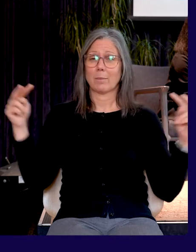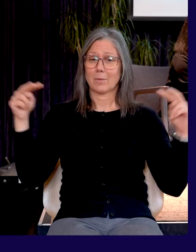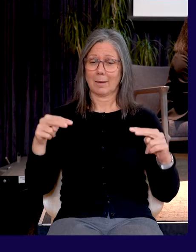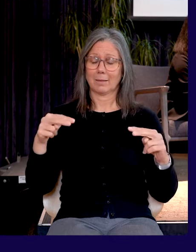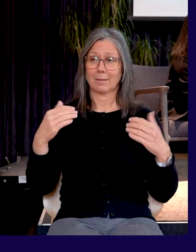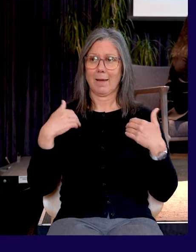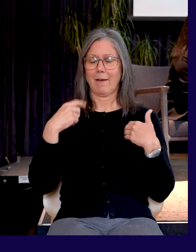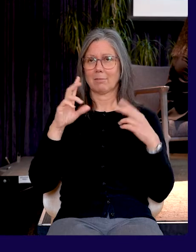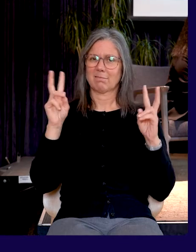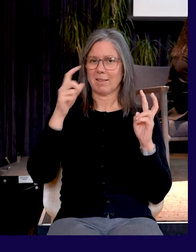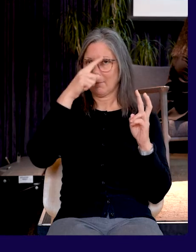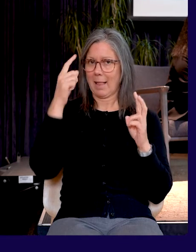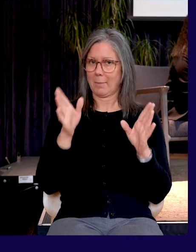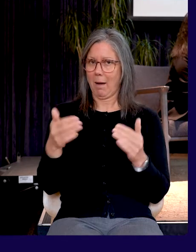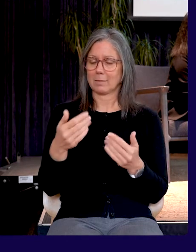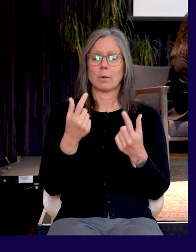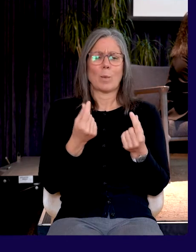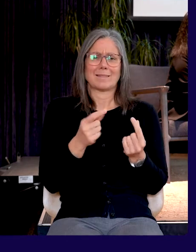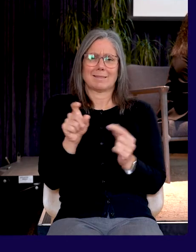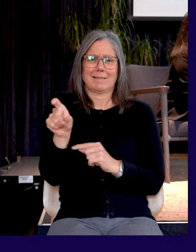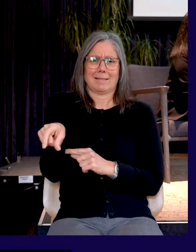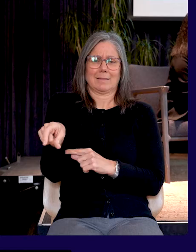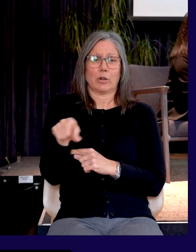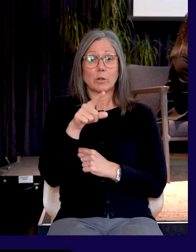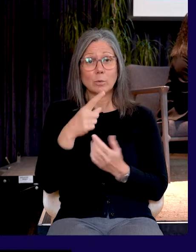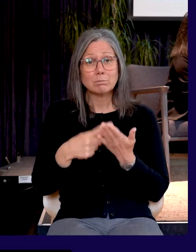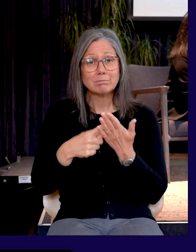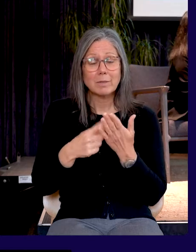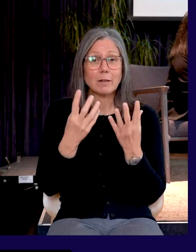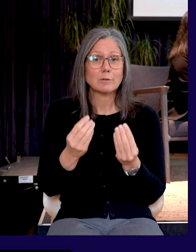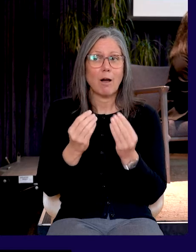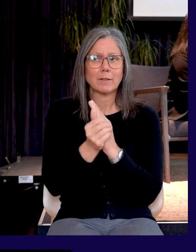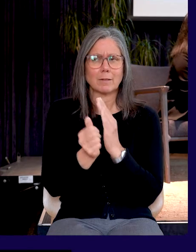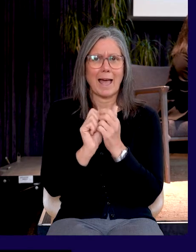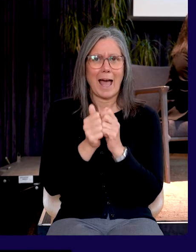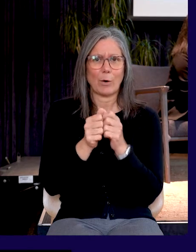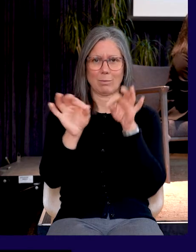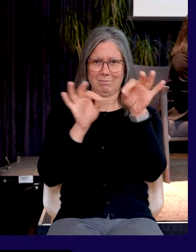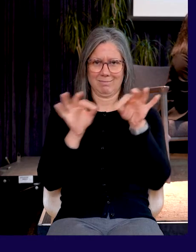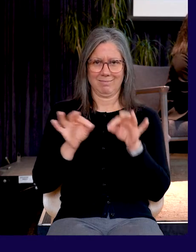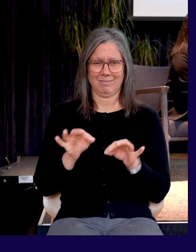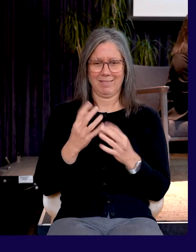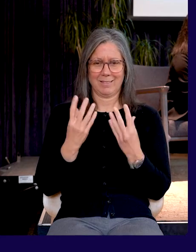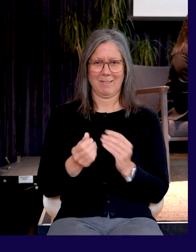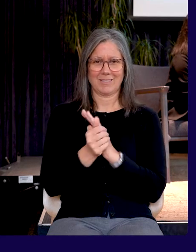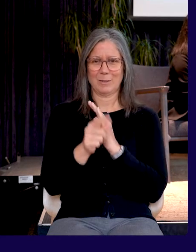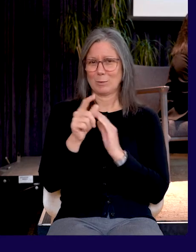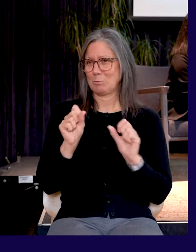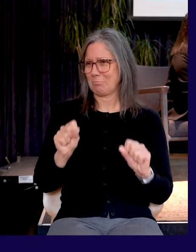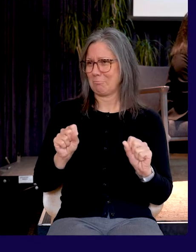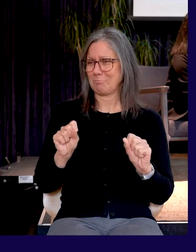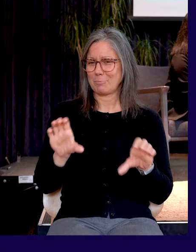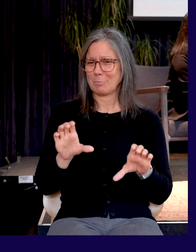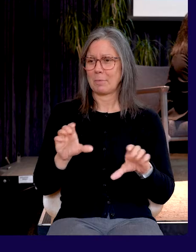bit of a black box about what skills are actually necessary. I mean, you talked about soft skills. How do you even quantify what soft skills you're good at, right?